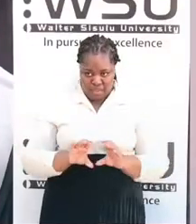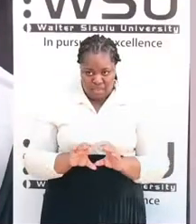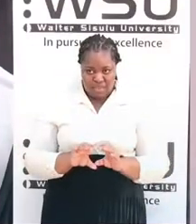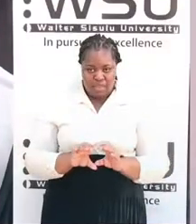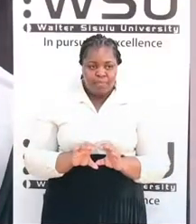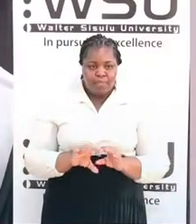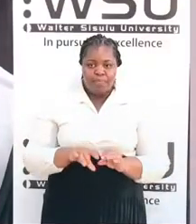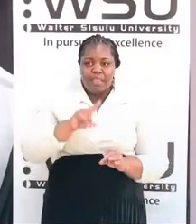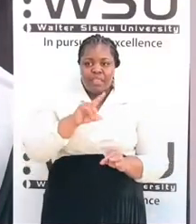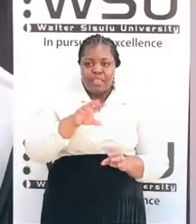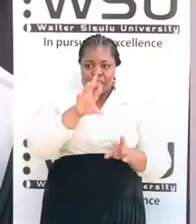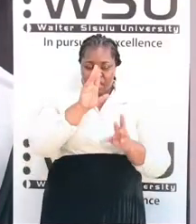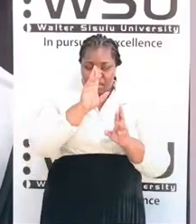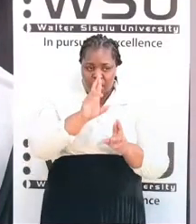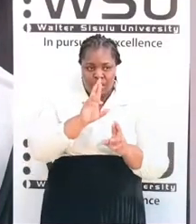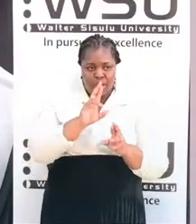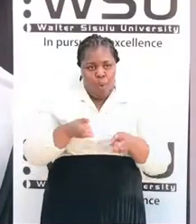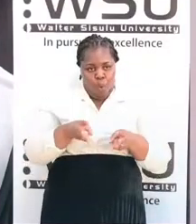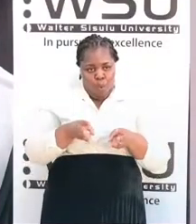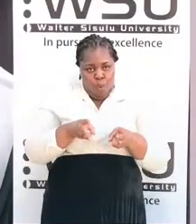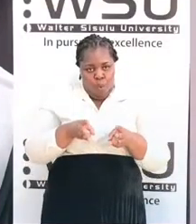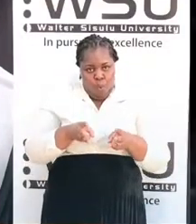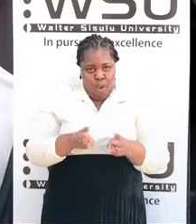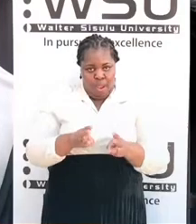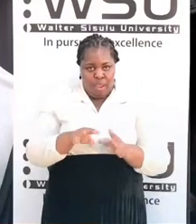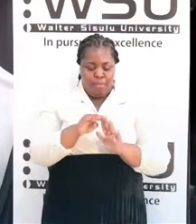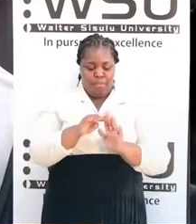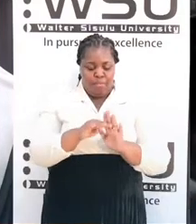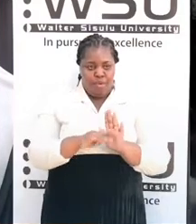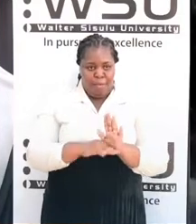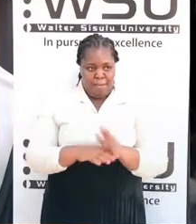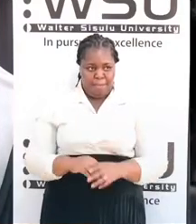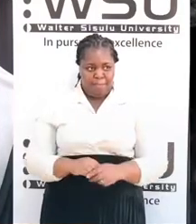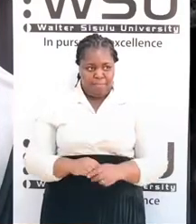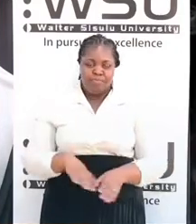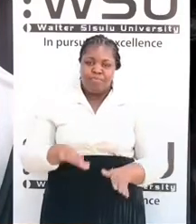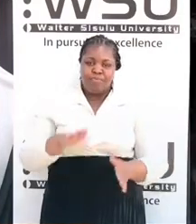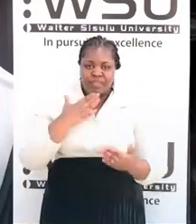the respective instructional program.